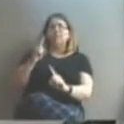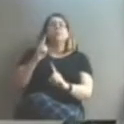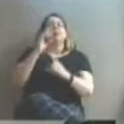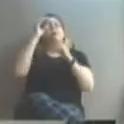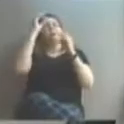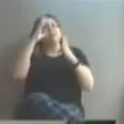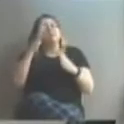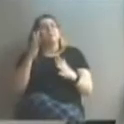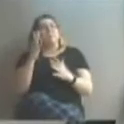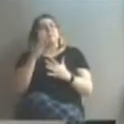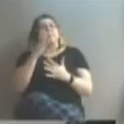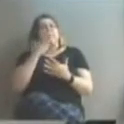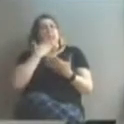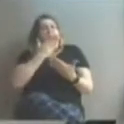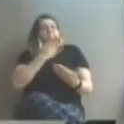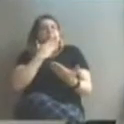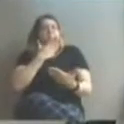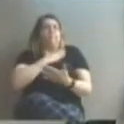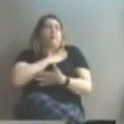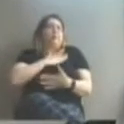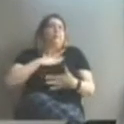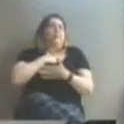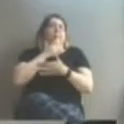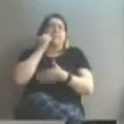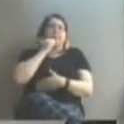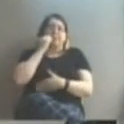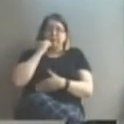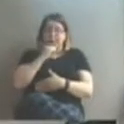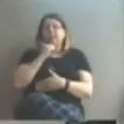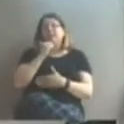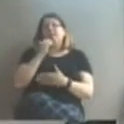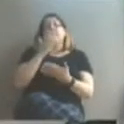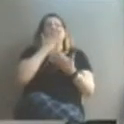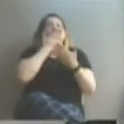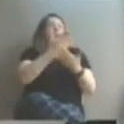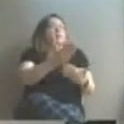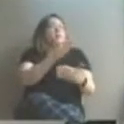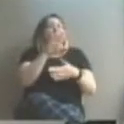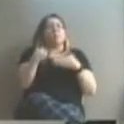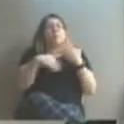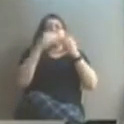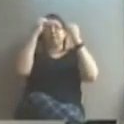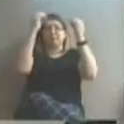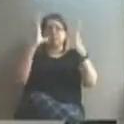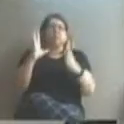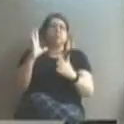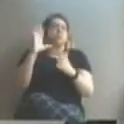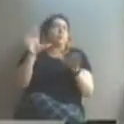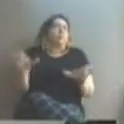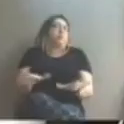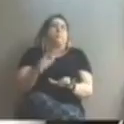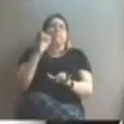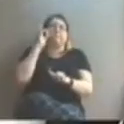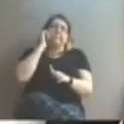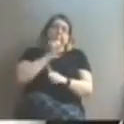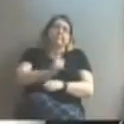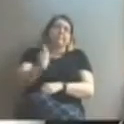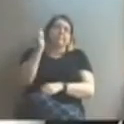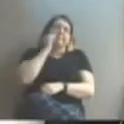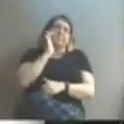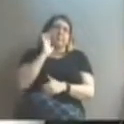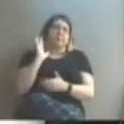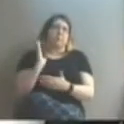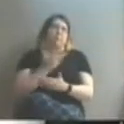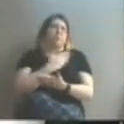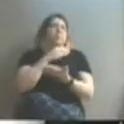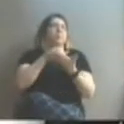teachers are appreciated every day. So we want to thank all the teachers in the system for what you do every day for our students.